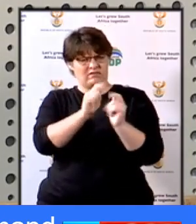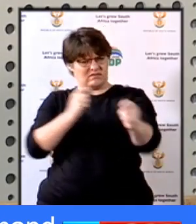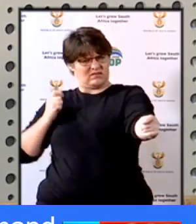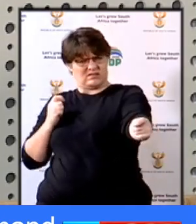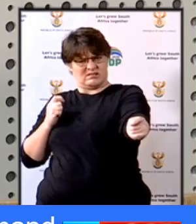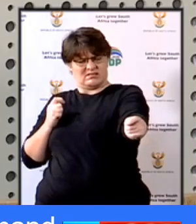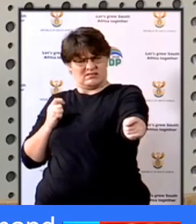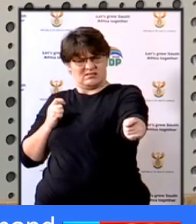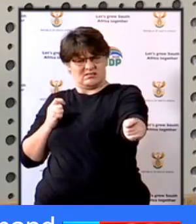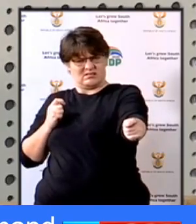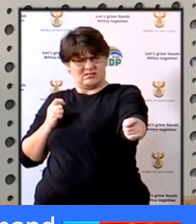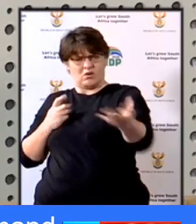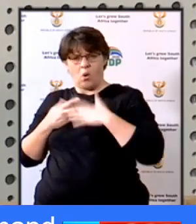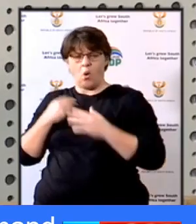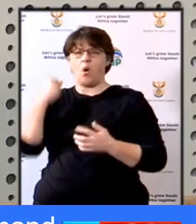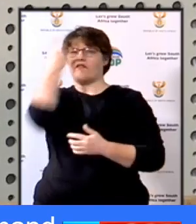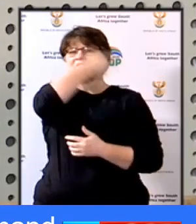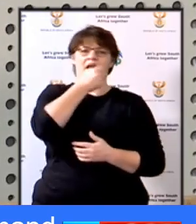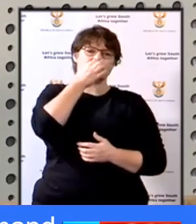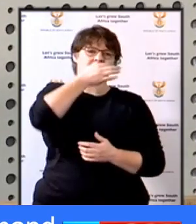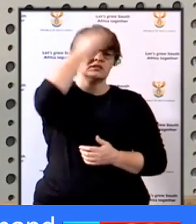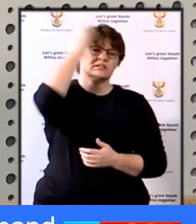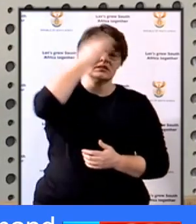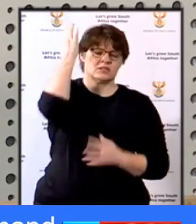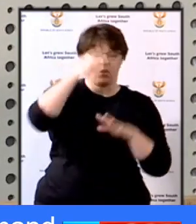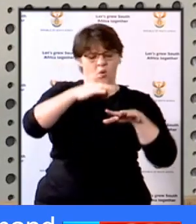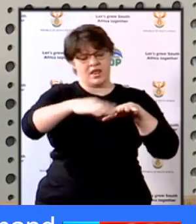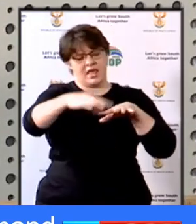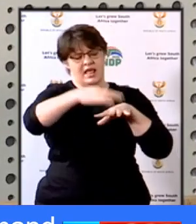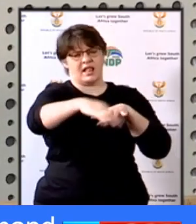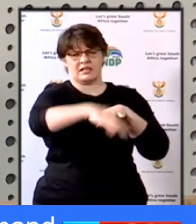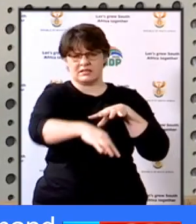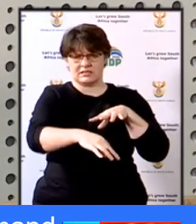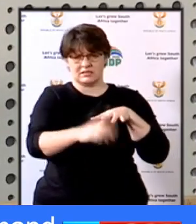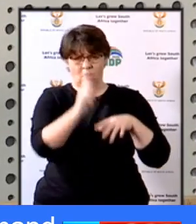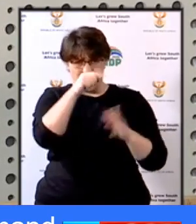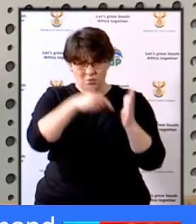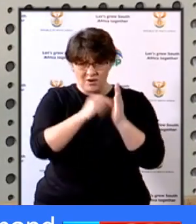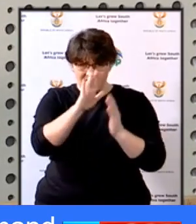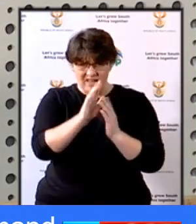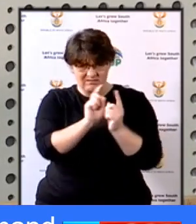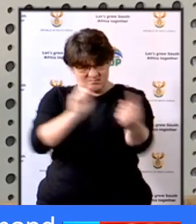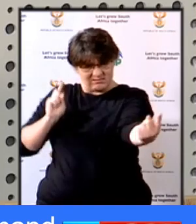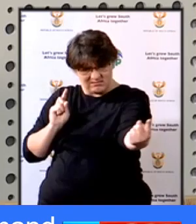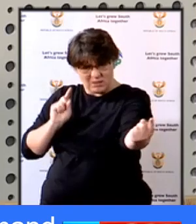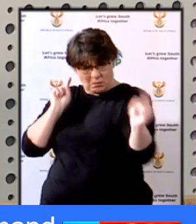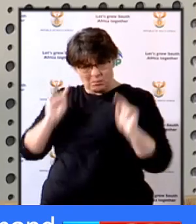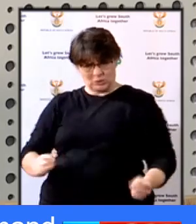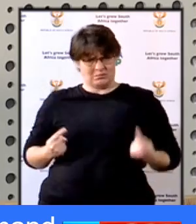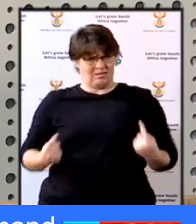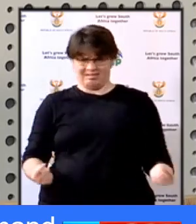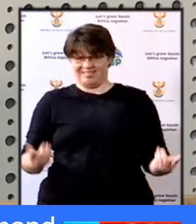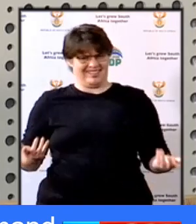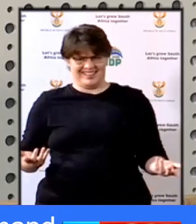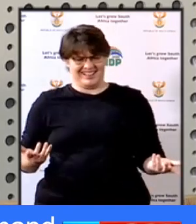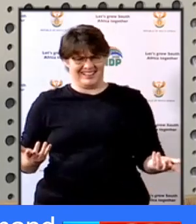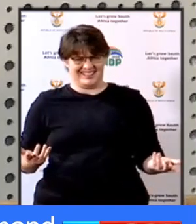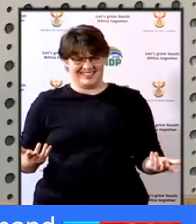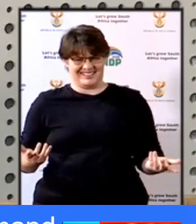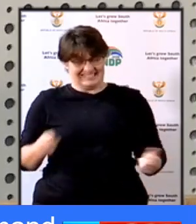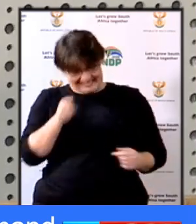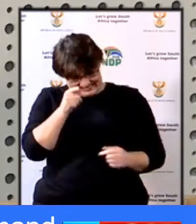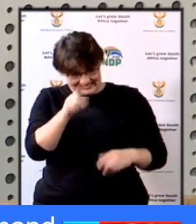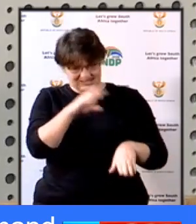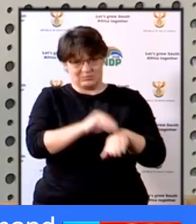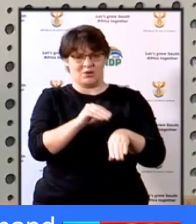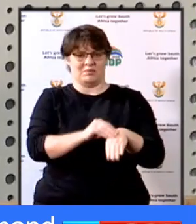doing somebody else's face or nails, you can't be 1.5 meters away from them. So